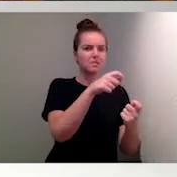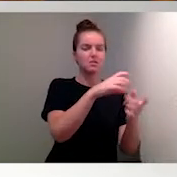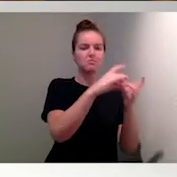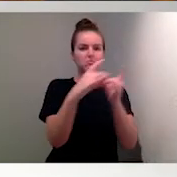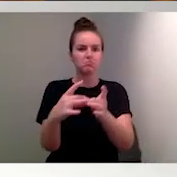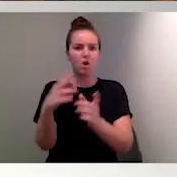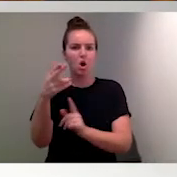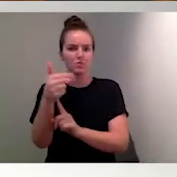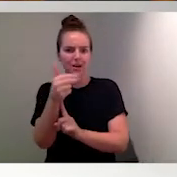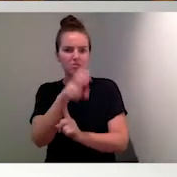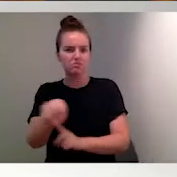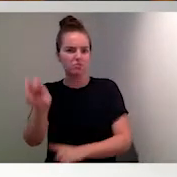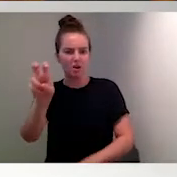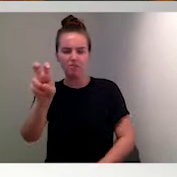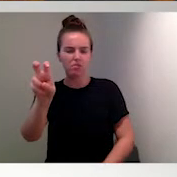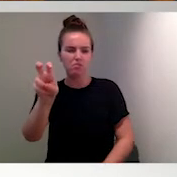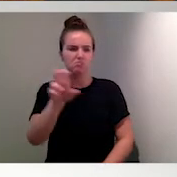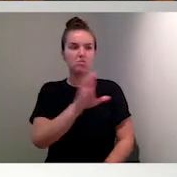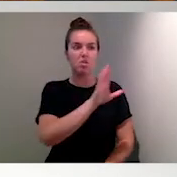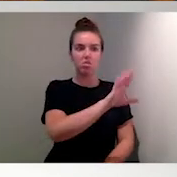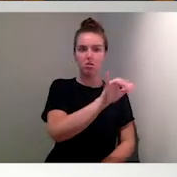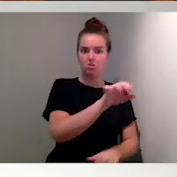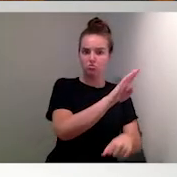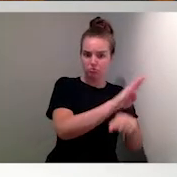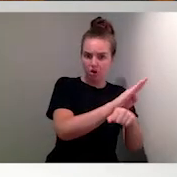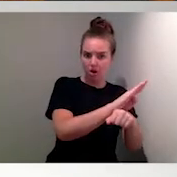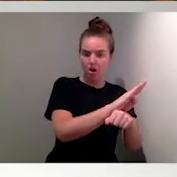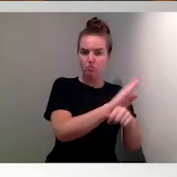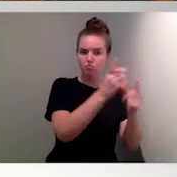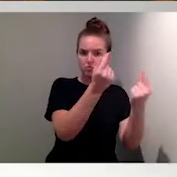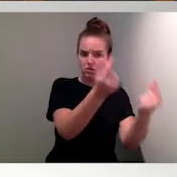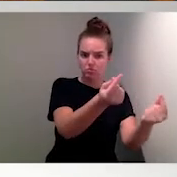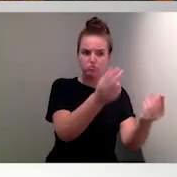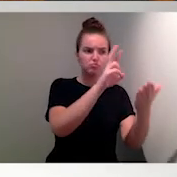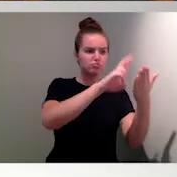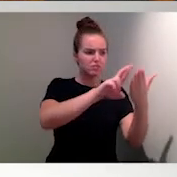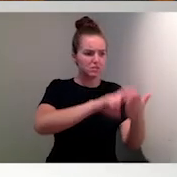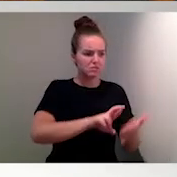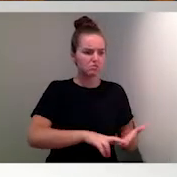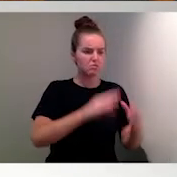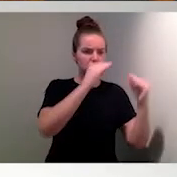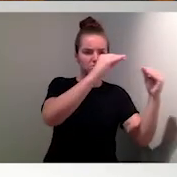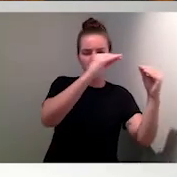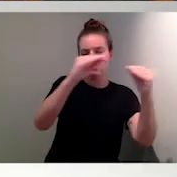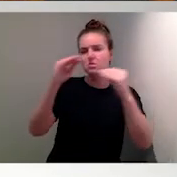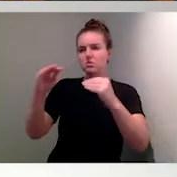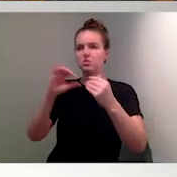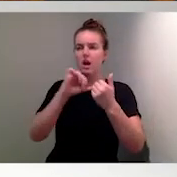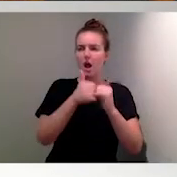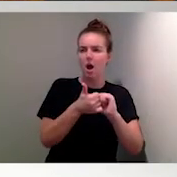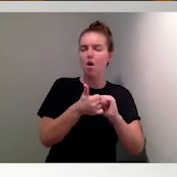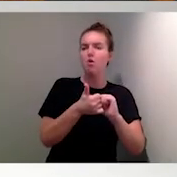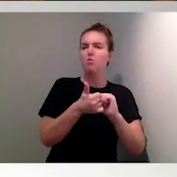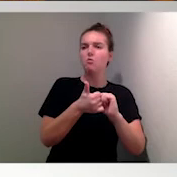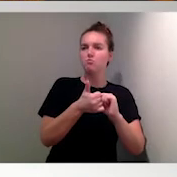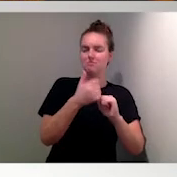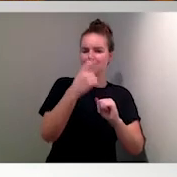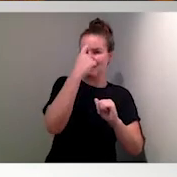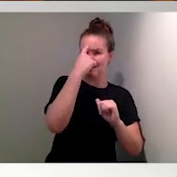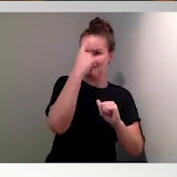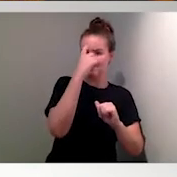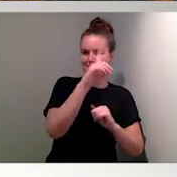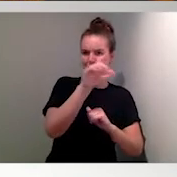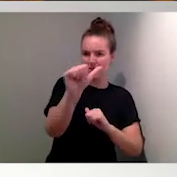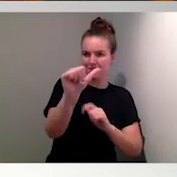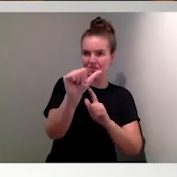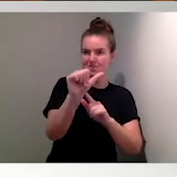their job, is to research and teach others how to do better with cognitive disabilities. And Sandals and Beaches has held that